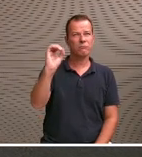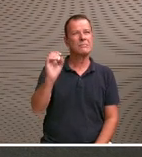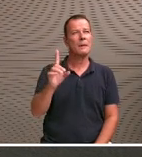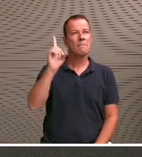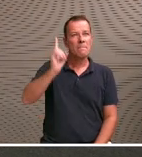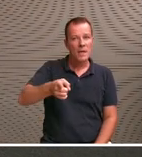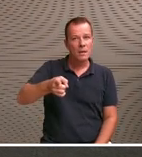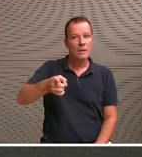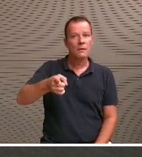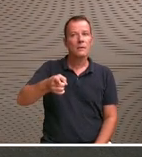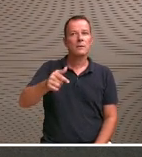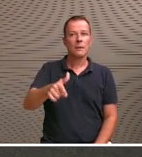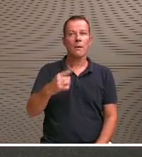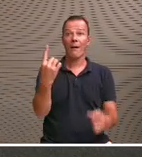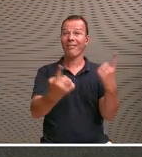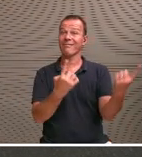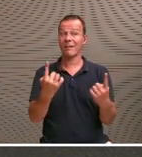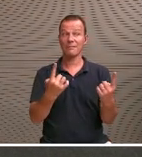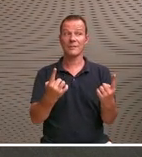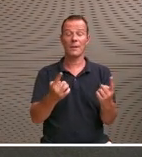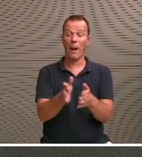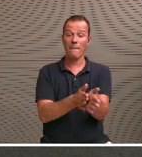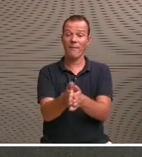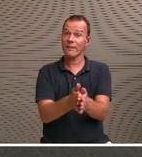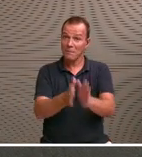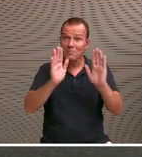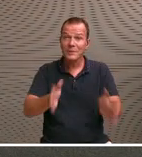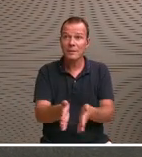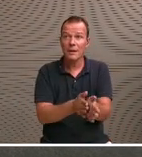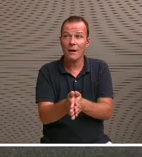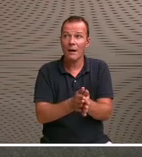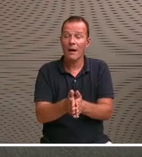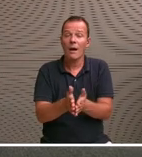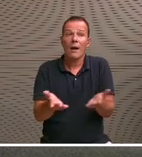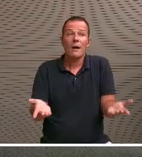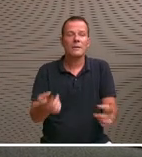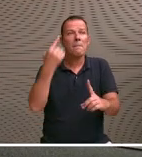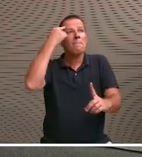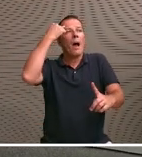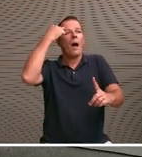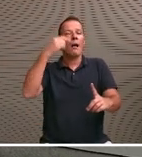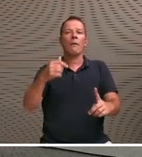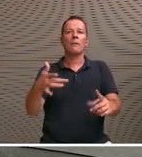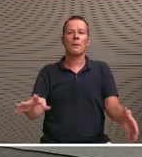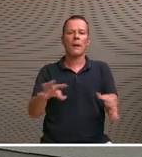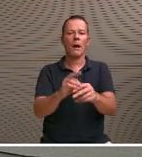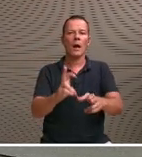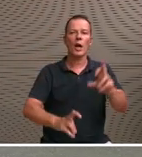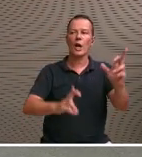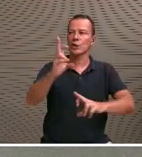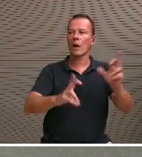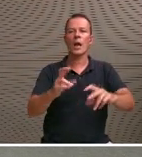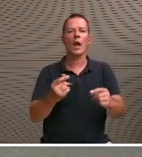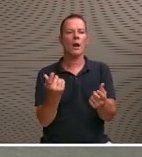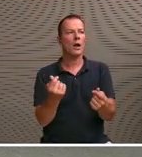capture that value opportunity. So we don't need to think about growth and profit and our planet being misaligned.